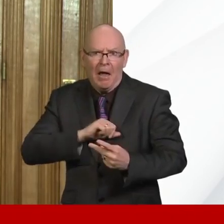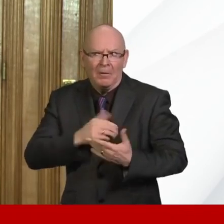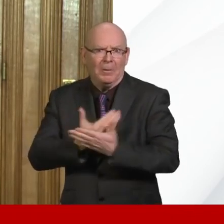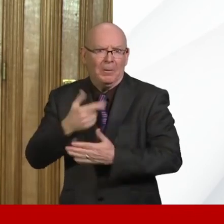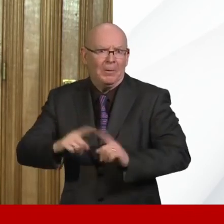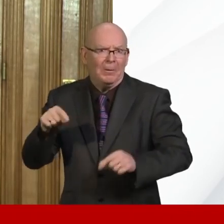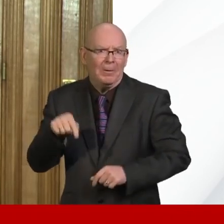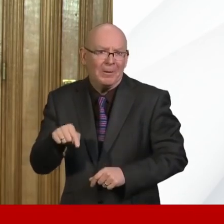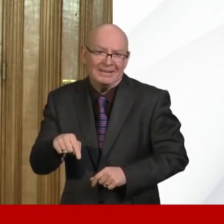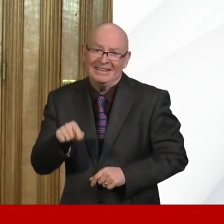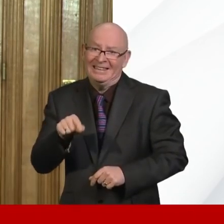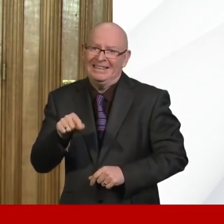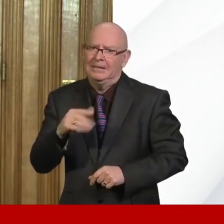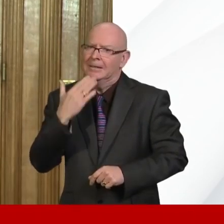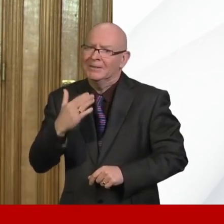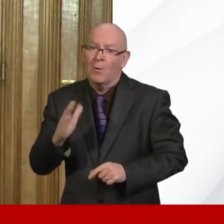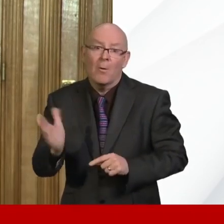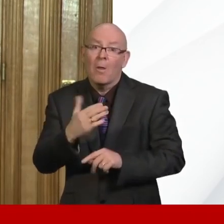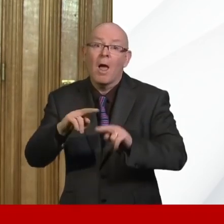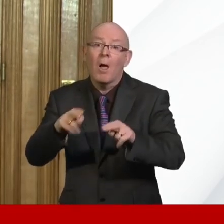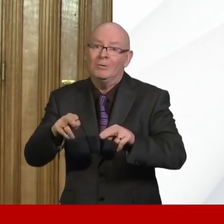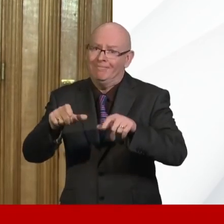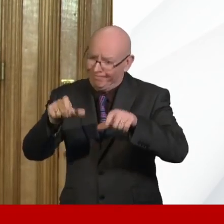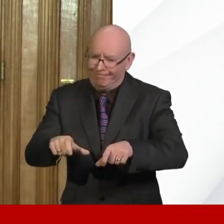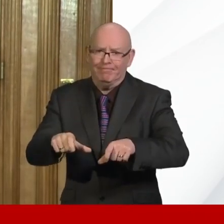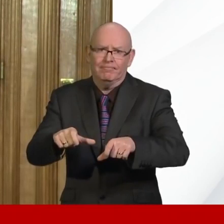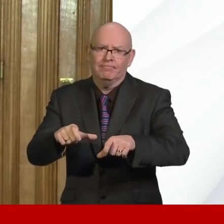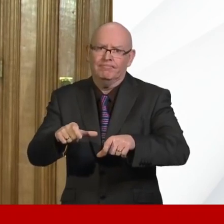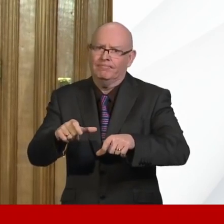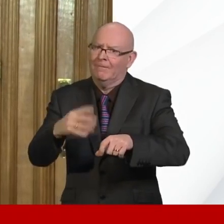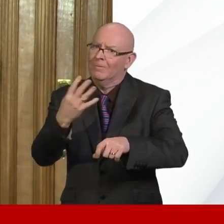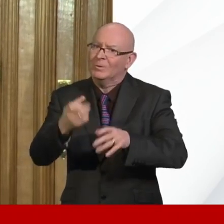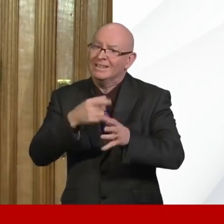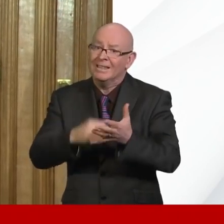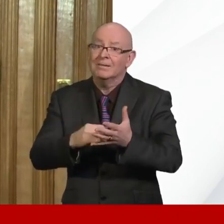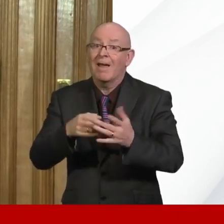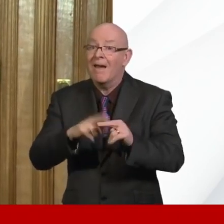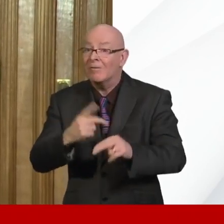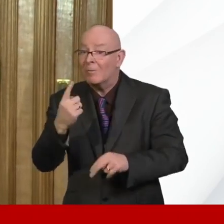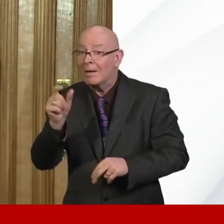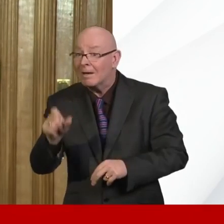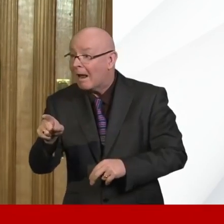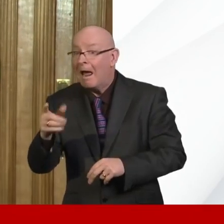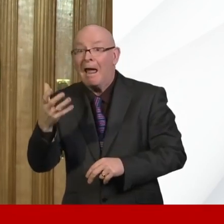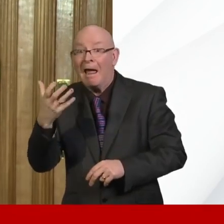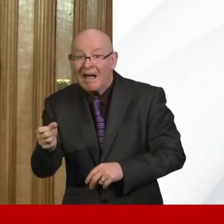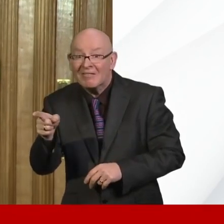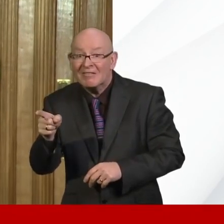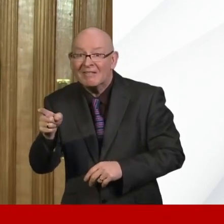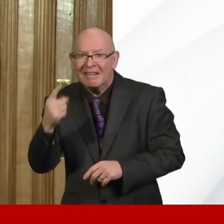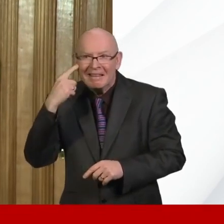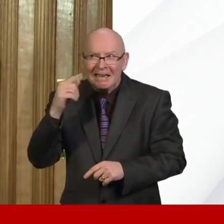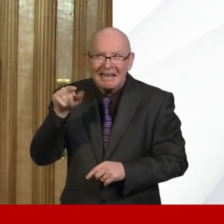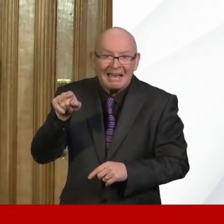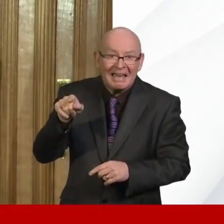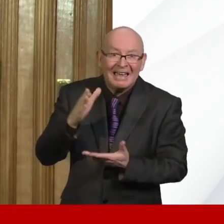home if you can. Wash your hands. And we've already announced in the last few days we will massively scale